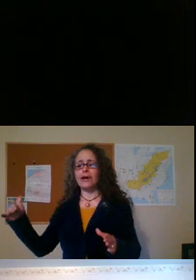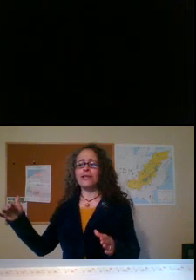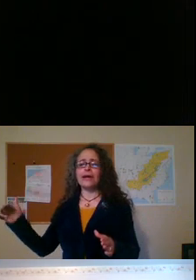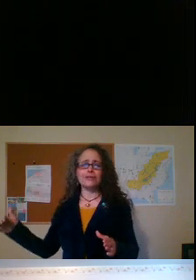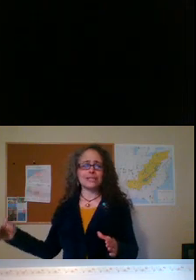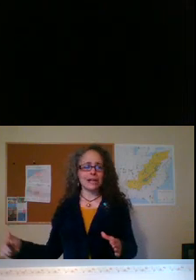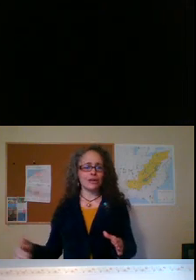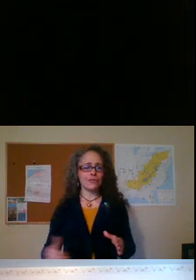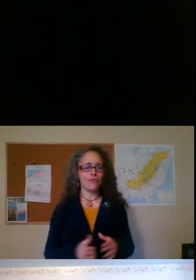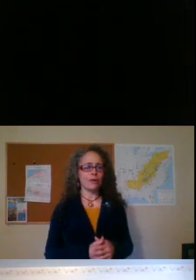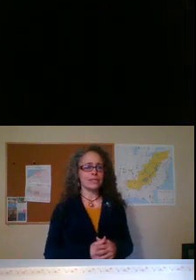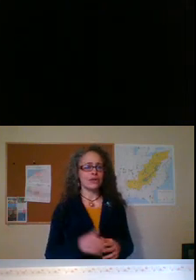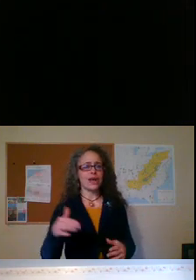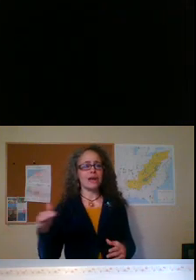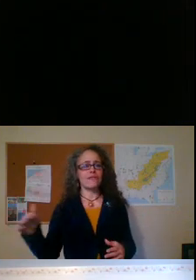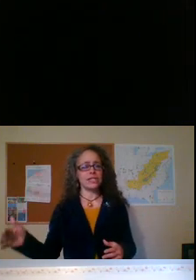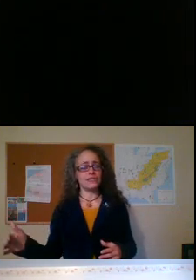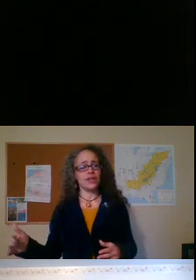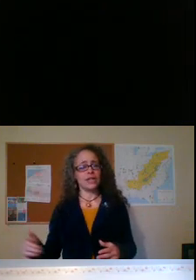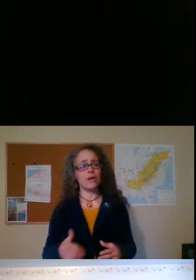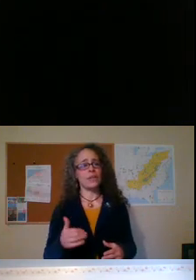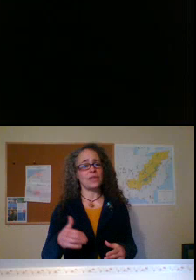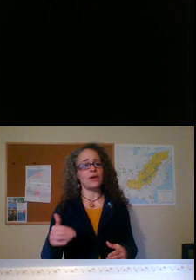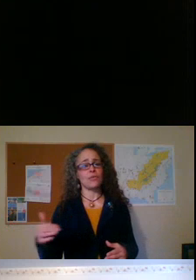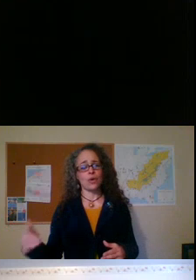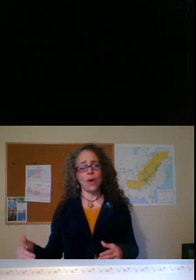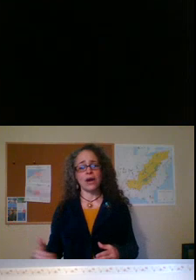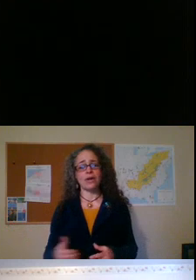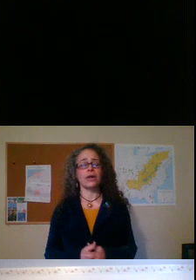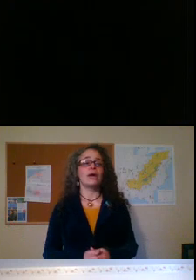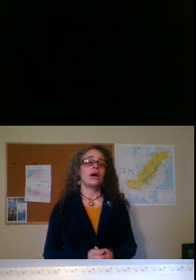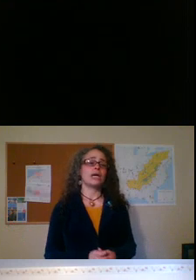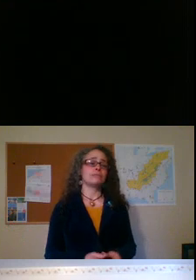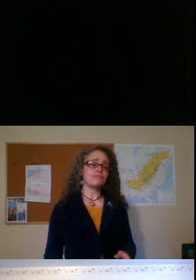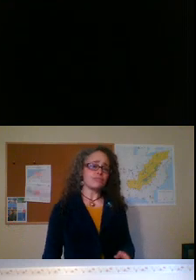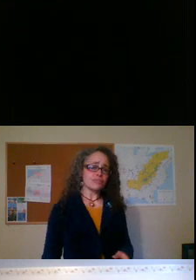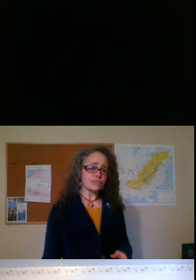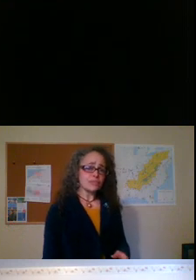all the other standard forms that are not fun to fill out, but they are required.